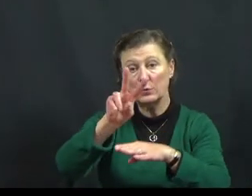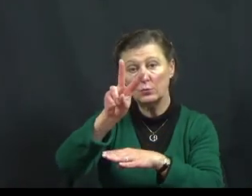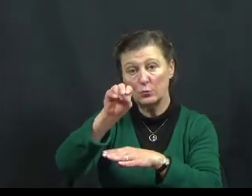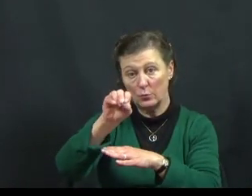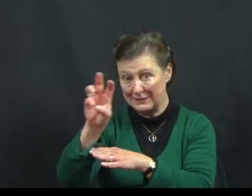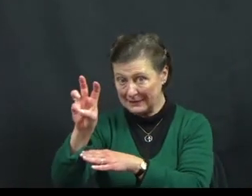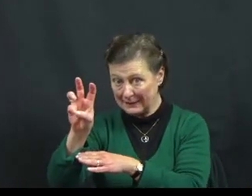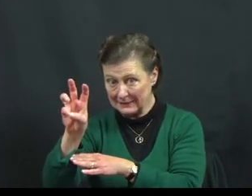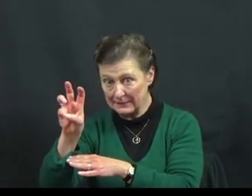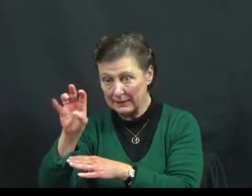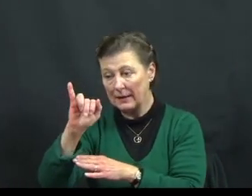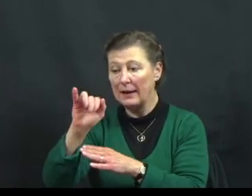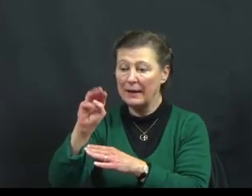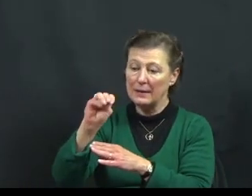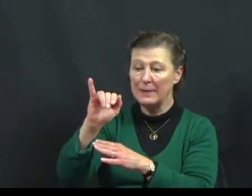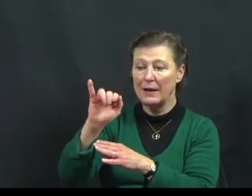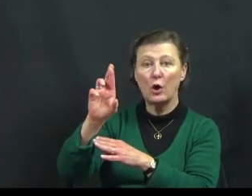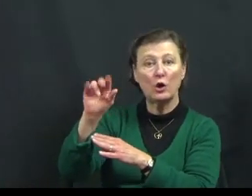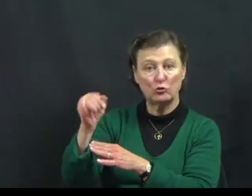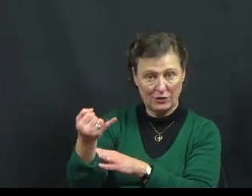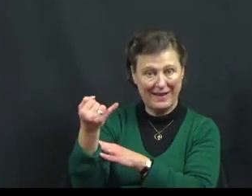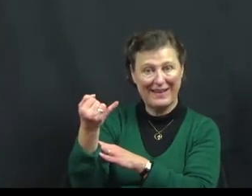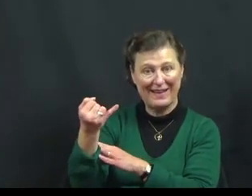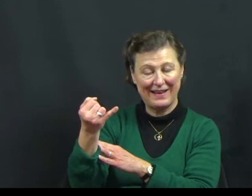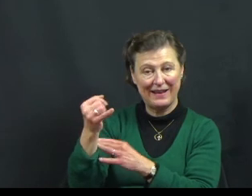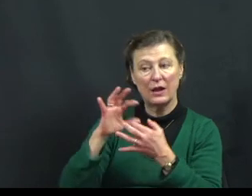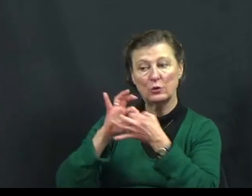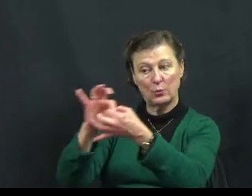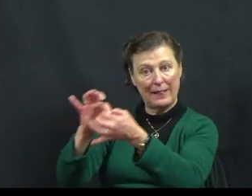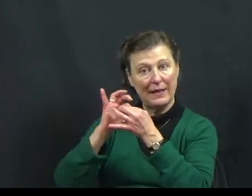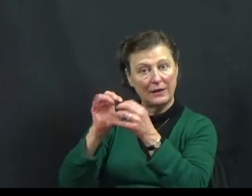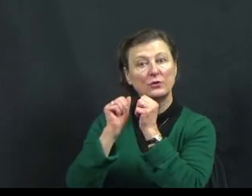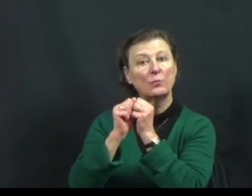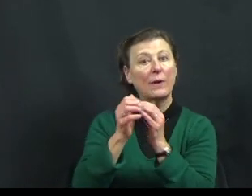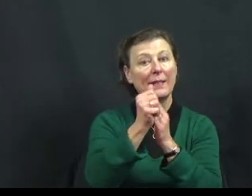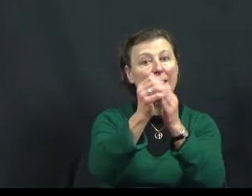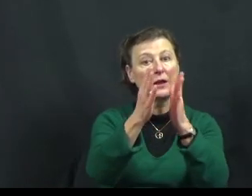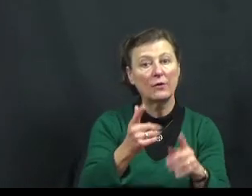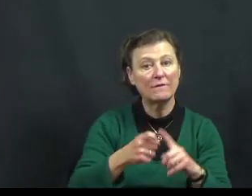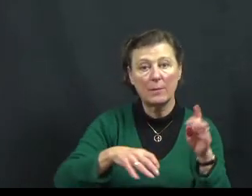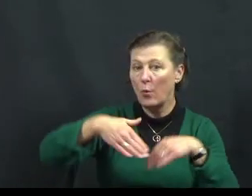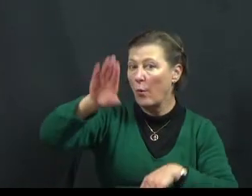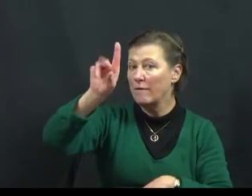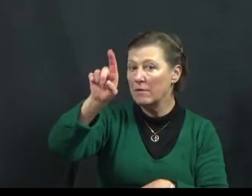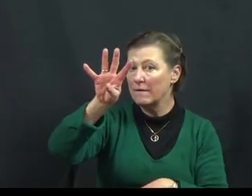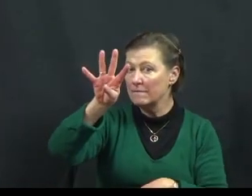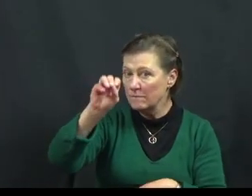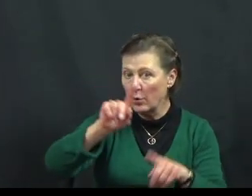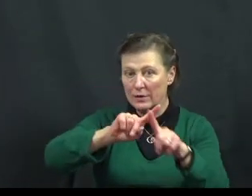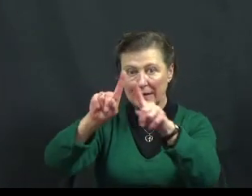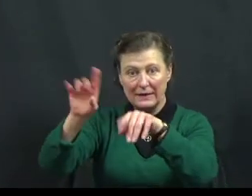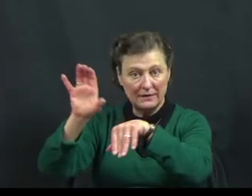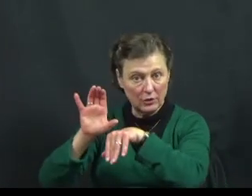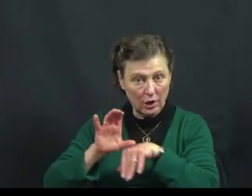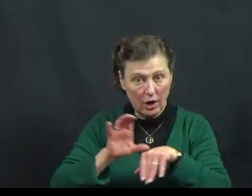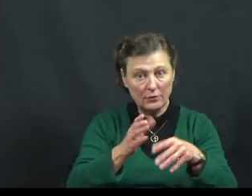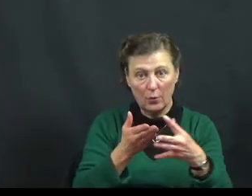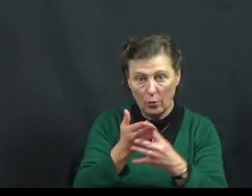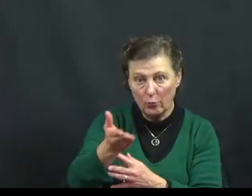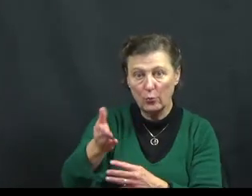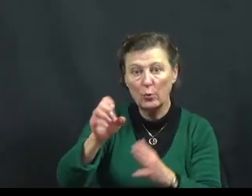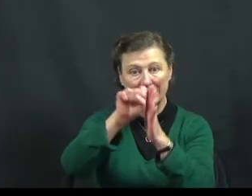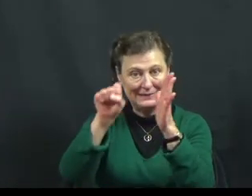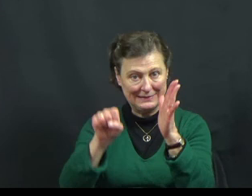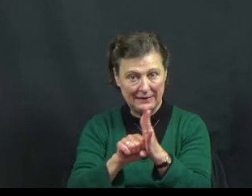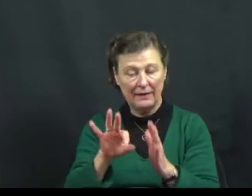2006, IMIRJ is in relationship with leaders from over 140 congregations throughout the